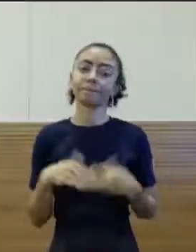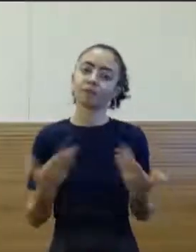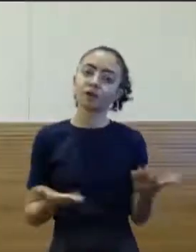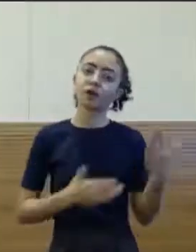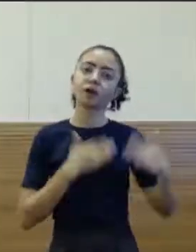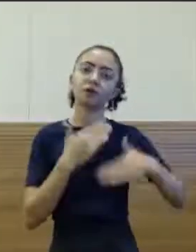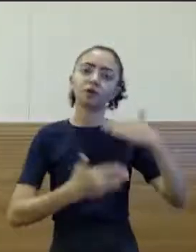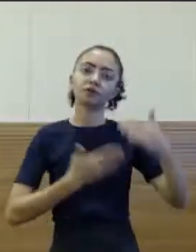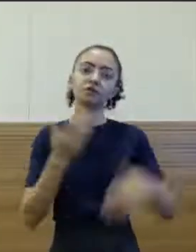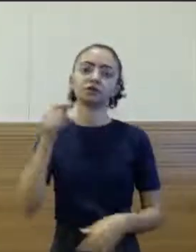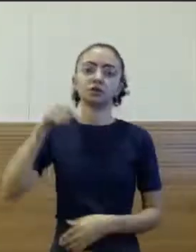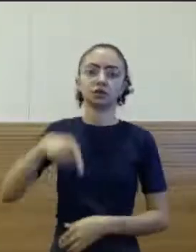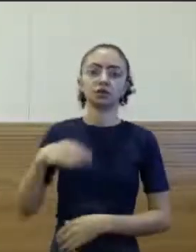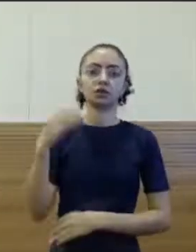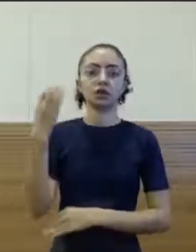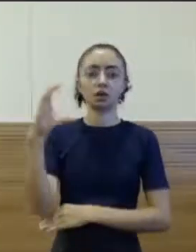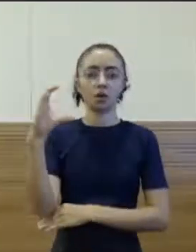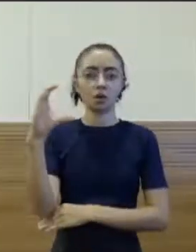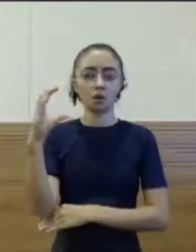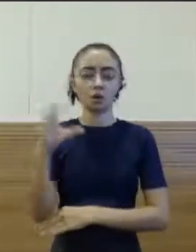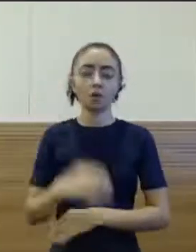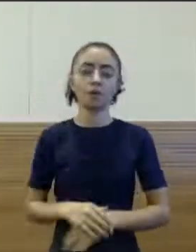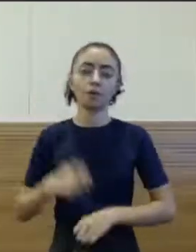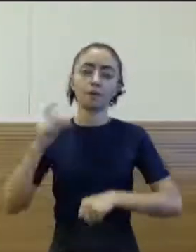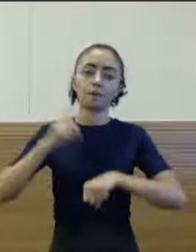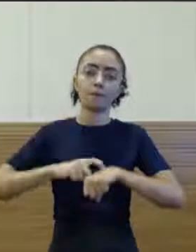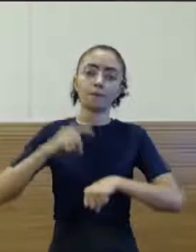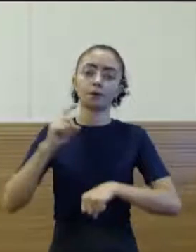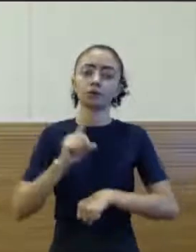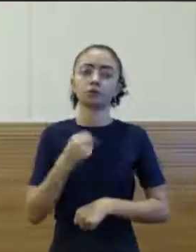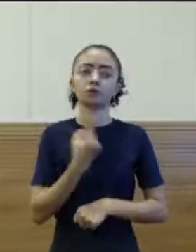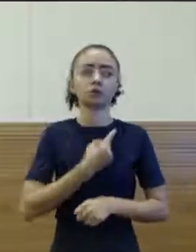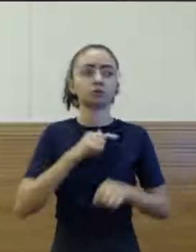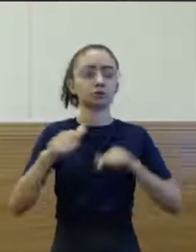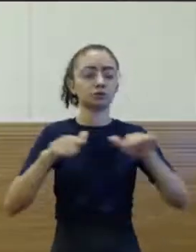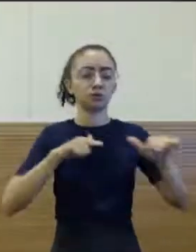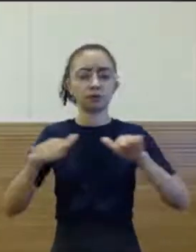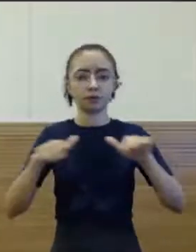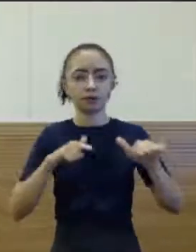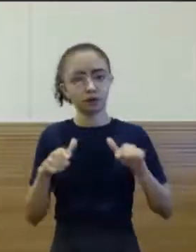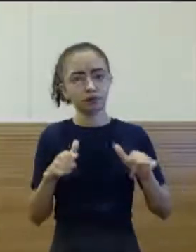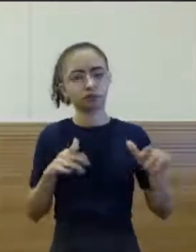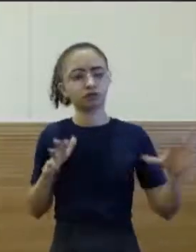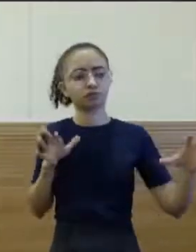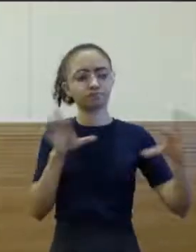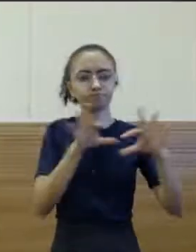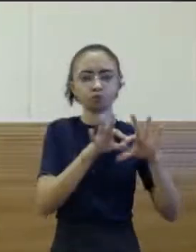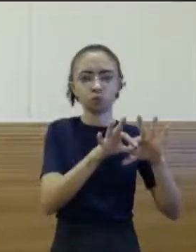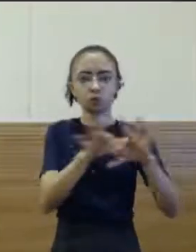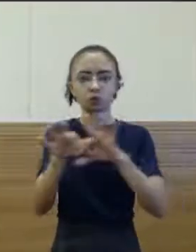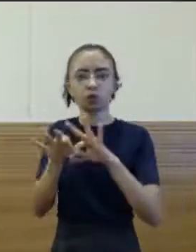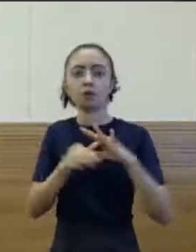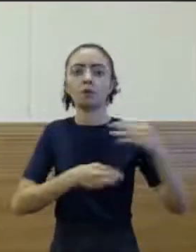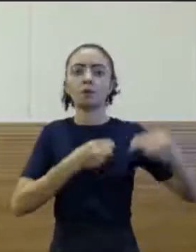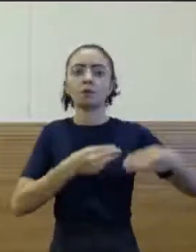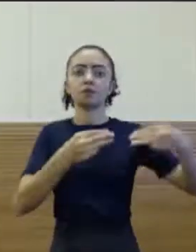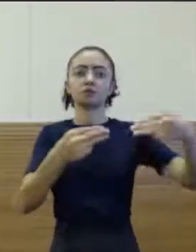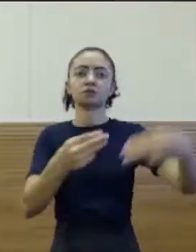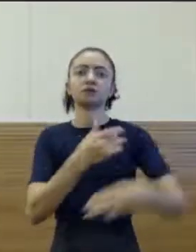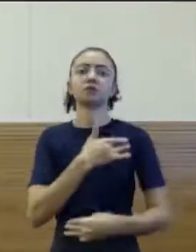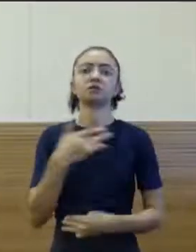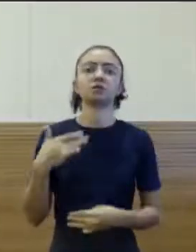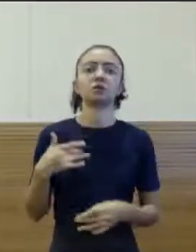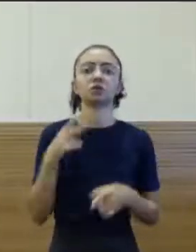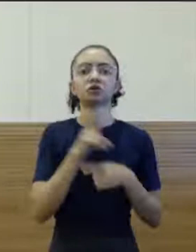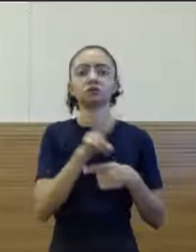are the advances that we have had in Colombia at this moment. That, like I said, we try to coordinate with the Ministry of